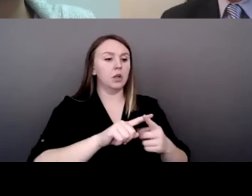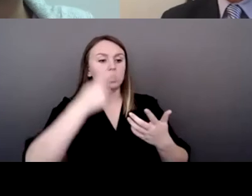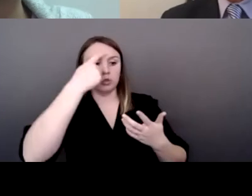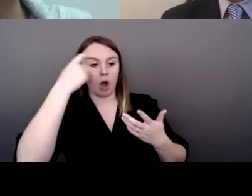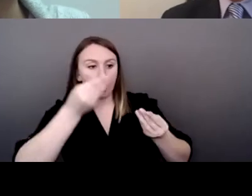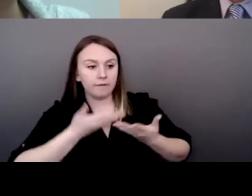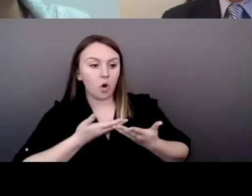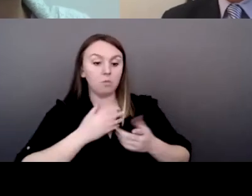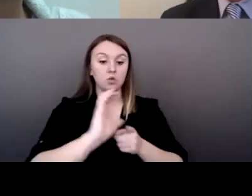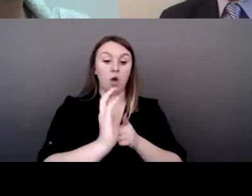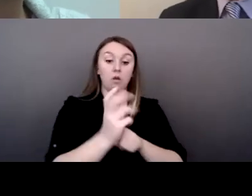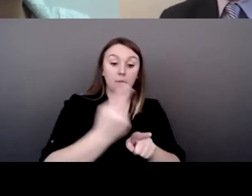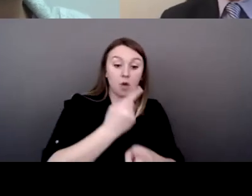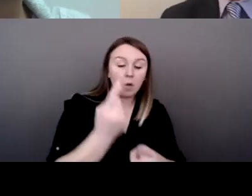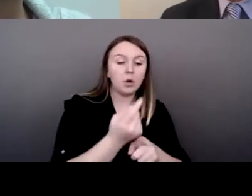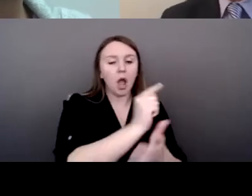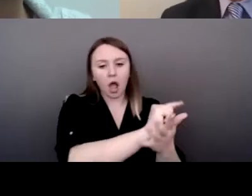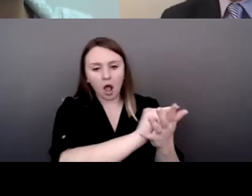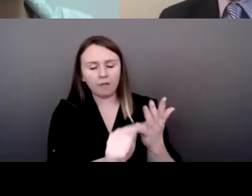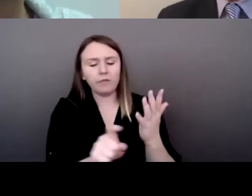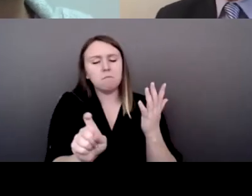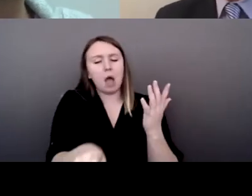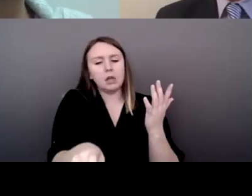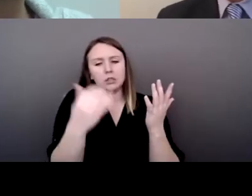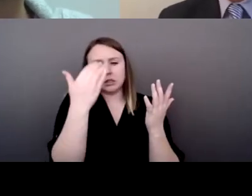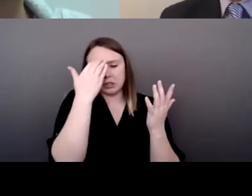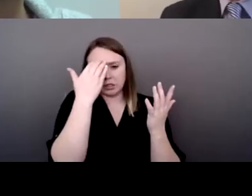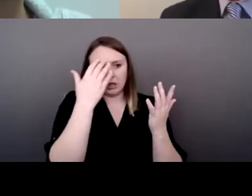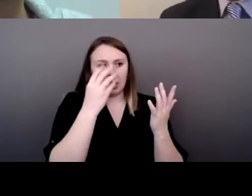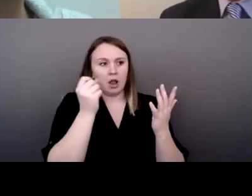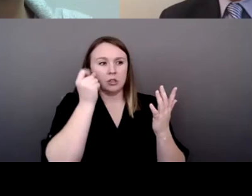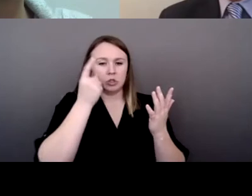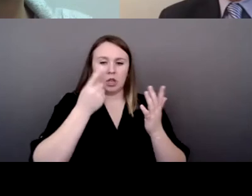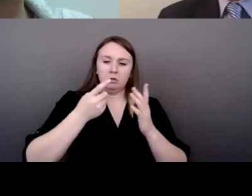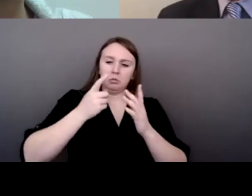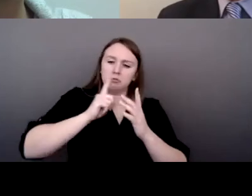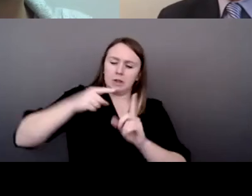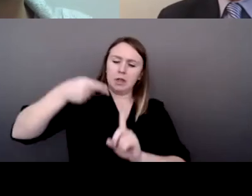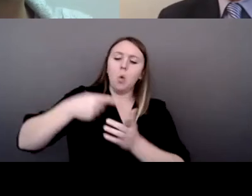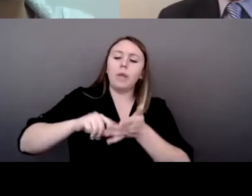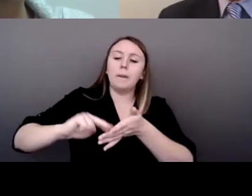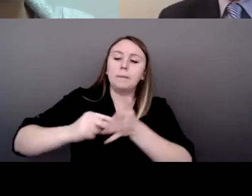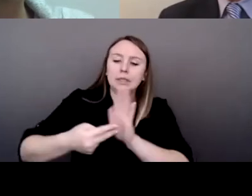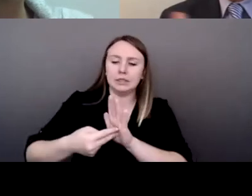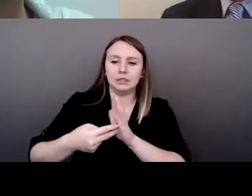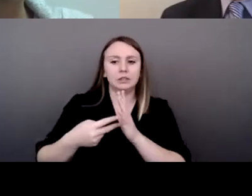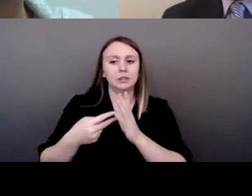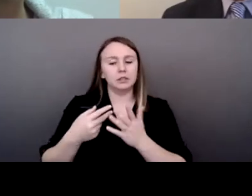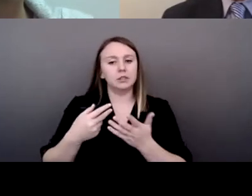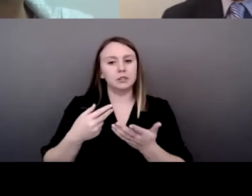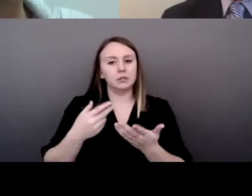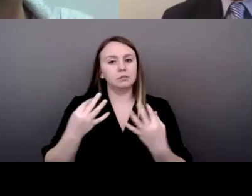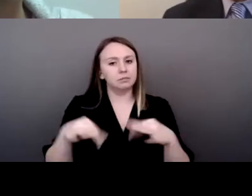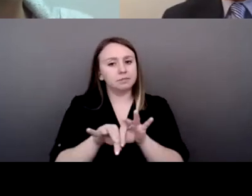culturally appropriate, and really understand and know what that means. It is, the